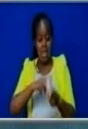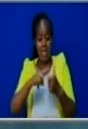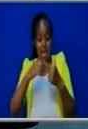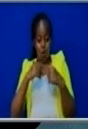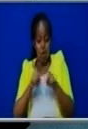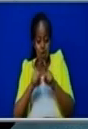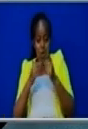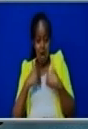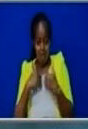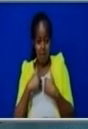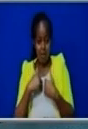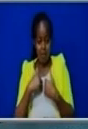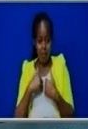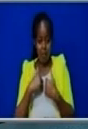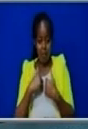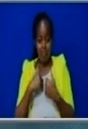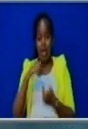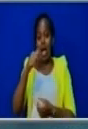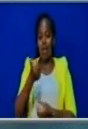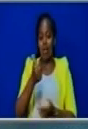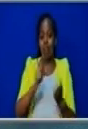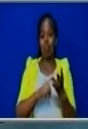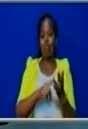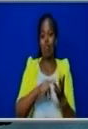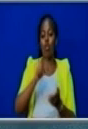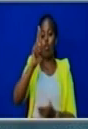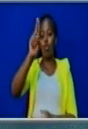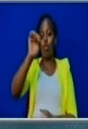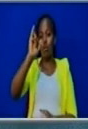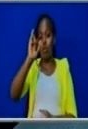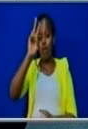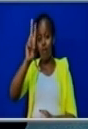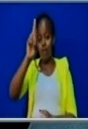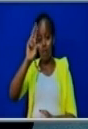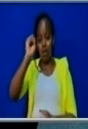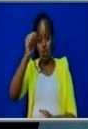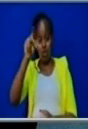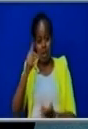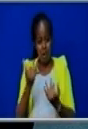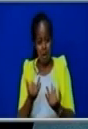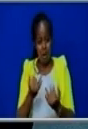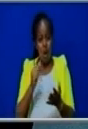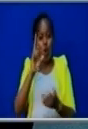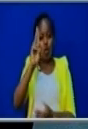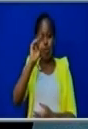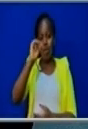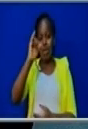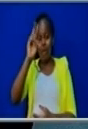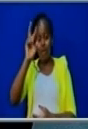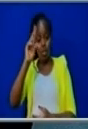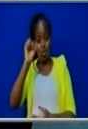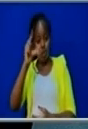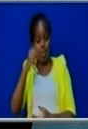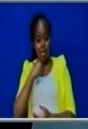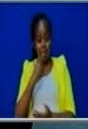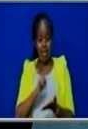this episode. Good. Phenolphthalein indicator. And there's also The universal indicator. In fact, the universal indicator, they tell us